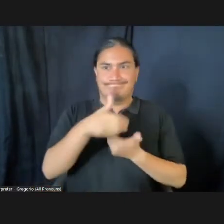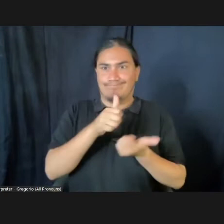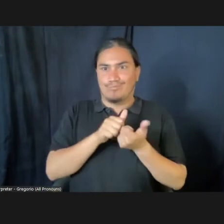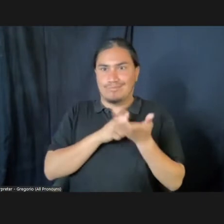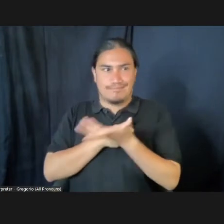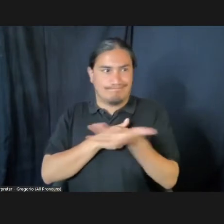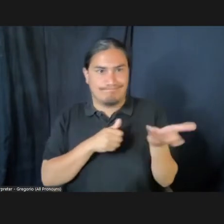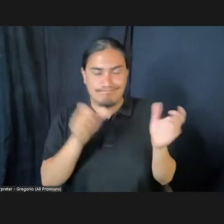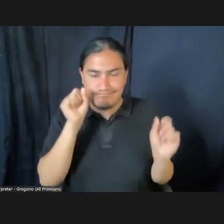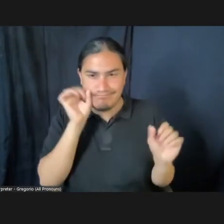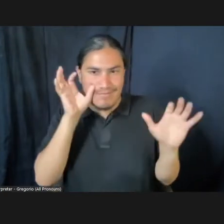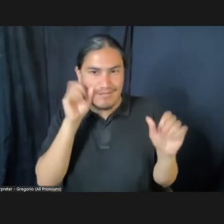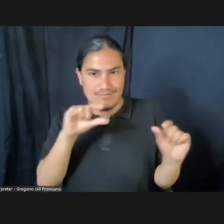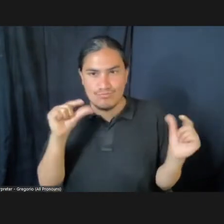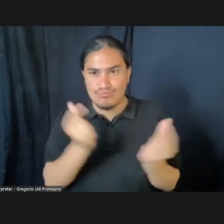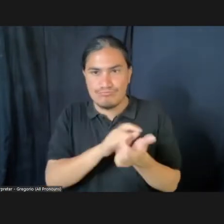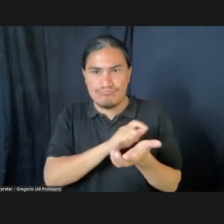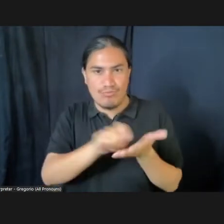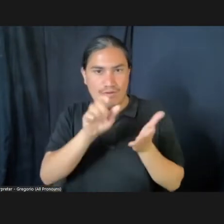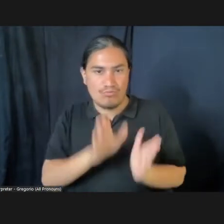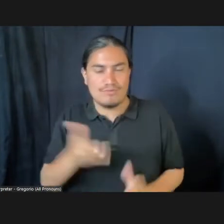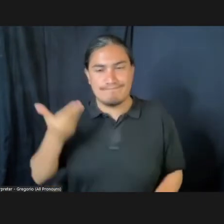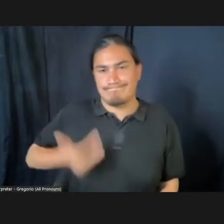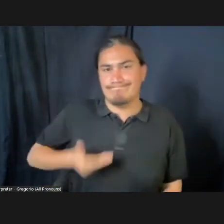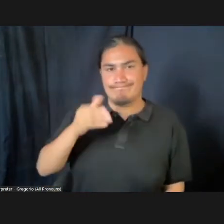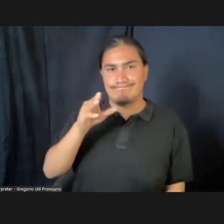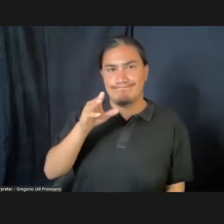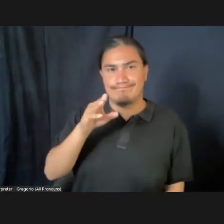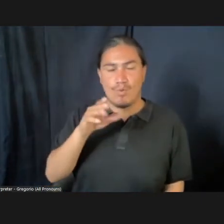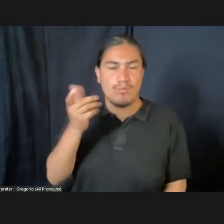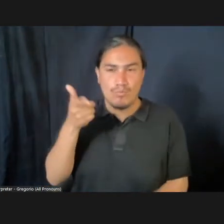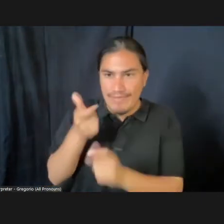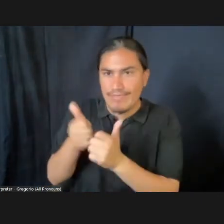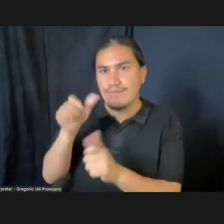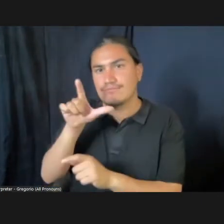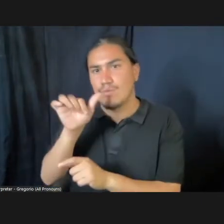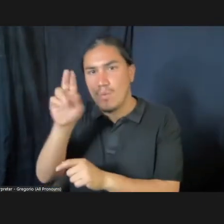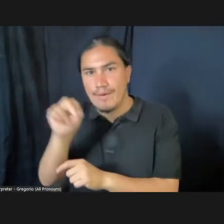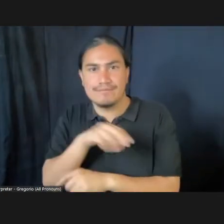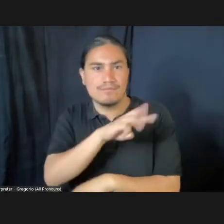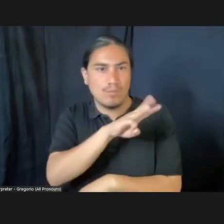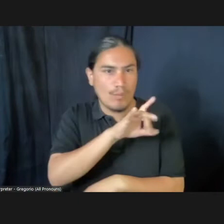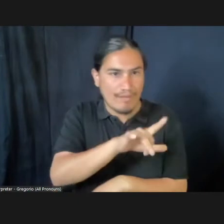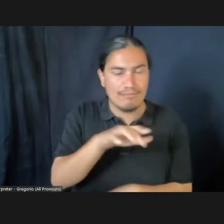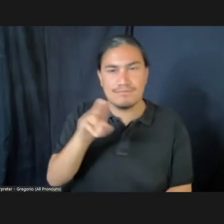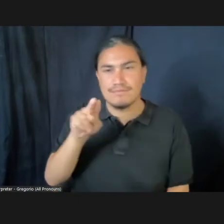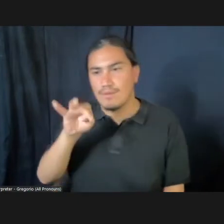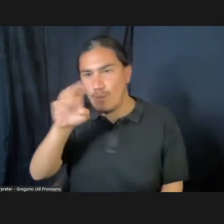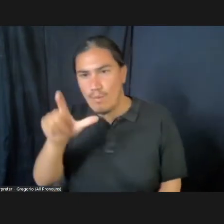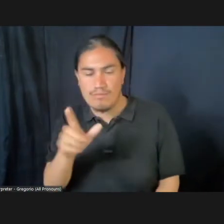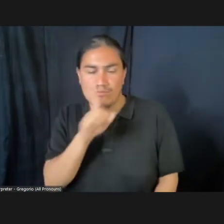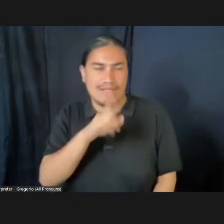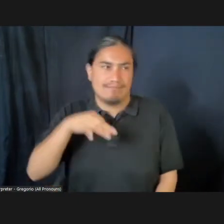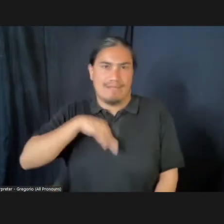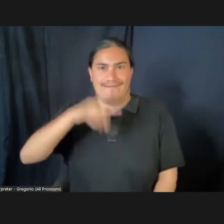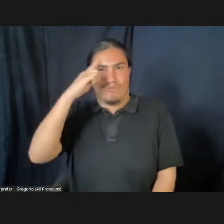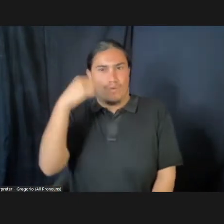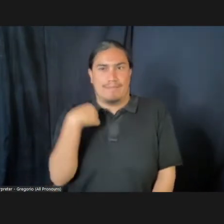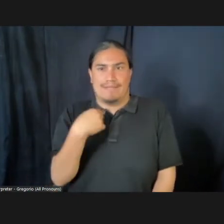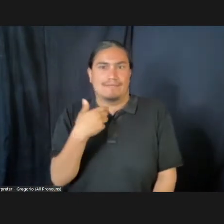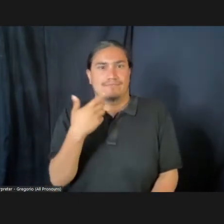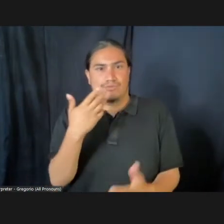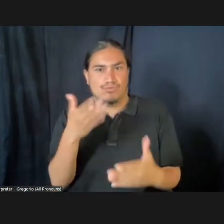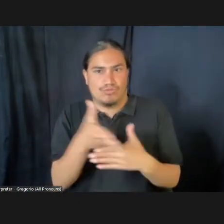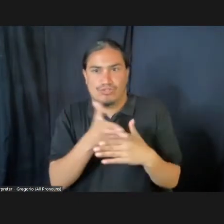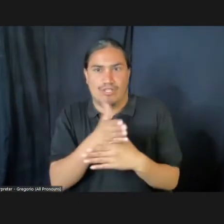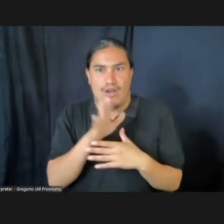group of writers. I'm Will and Lauren and Nicole. It's really a privilege to get to share a virtual room with you for a bit, and such a privilege to hear you speak